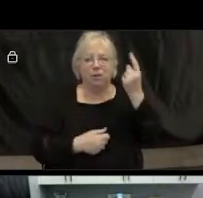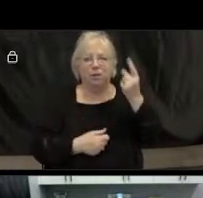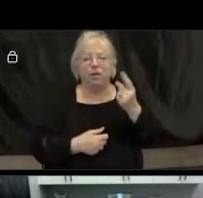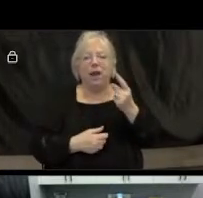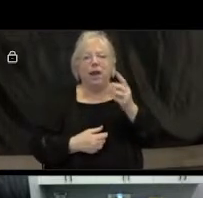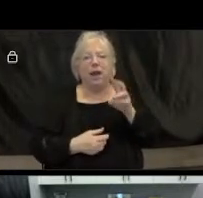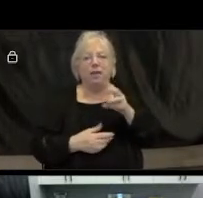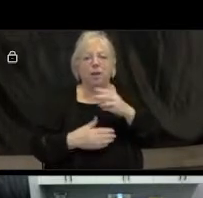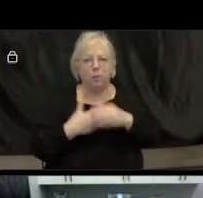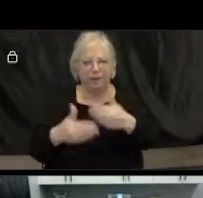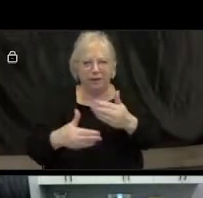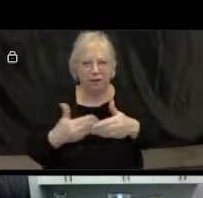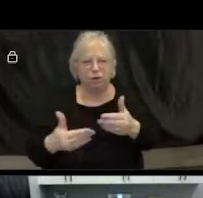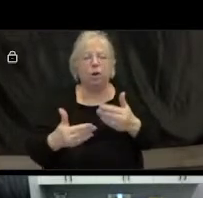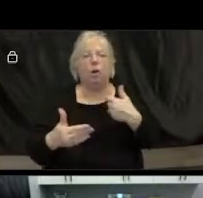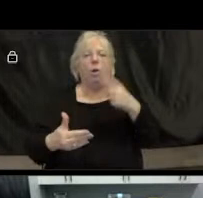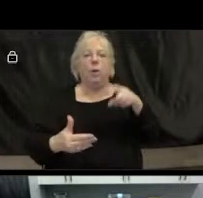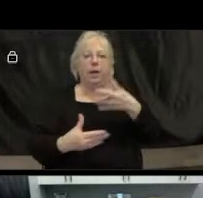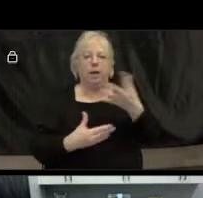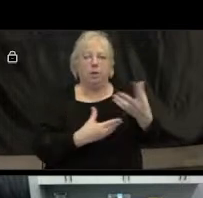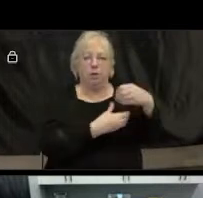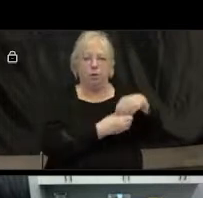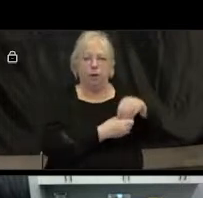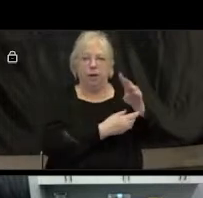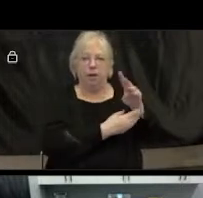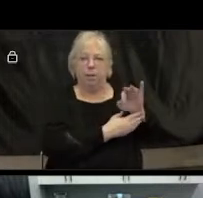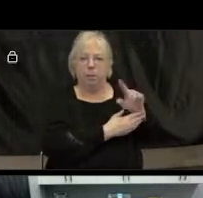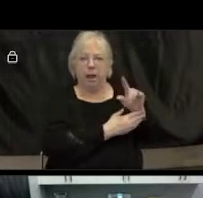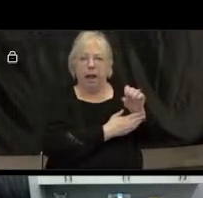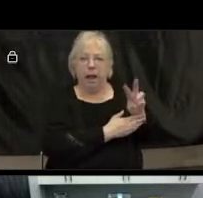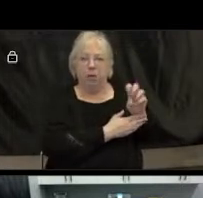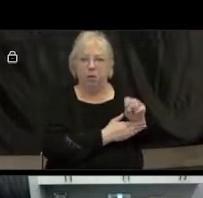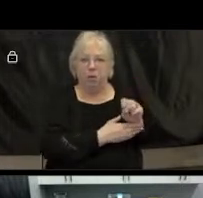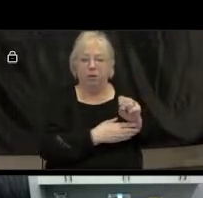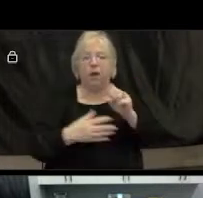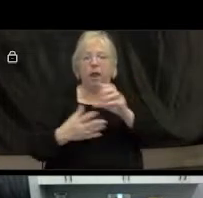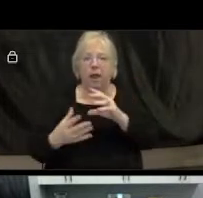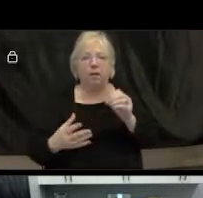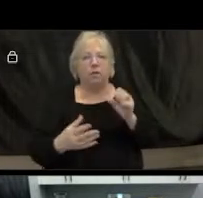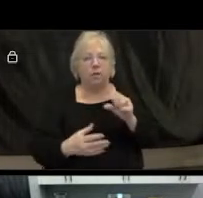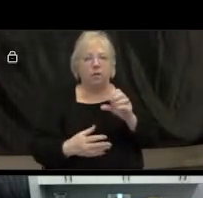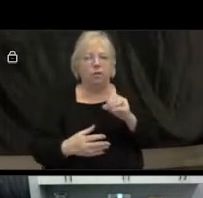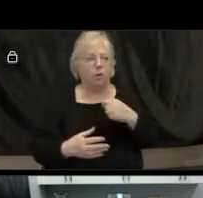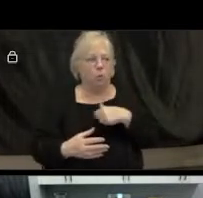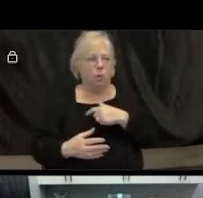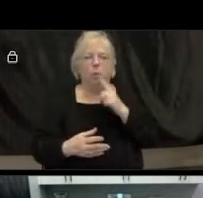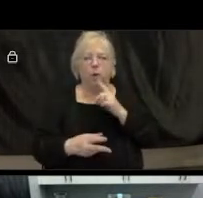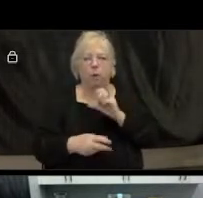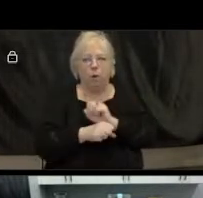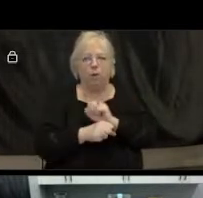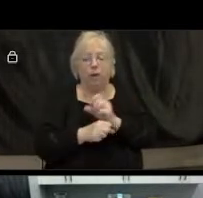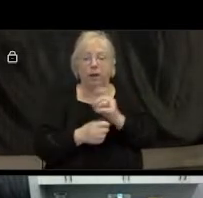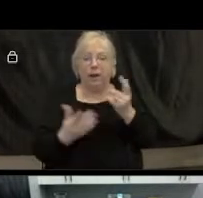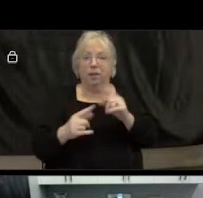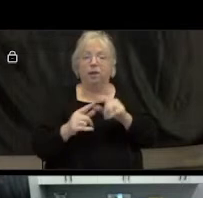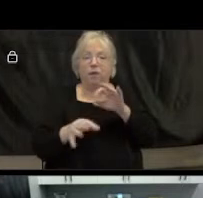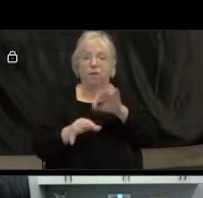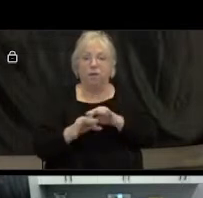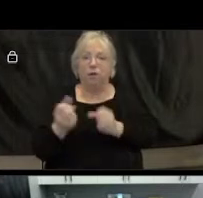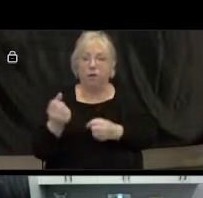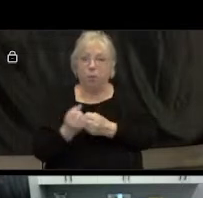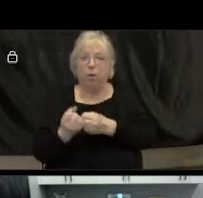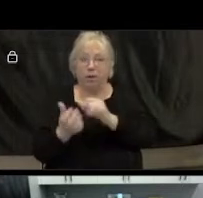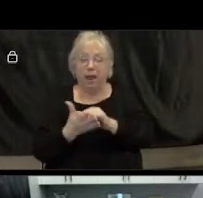do that. We need to put that in our bylaws. And so we would work through that. Now that y'all voted for that, that would be our next